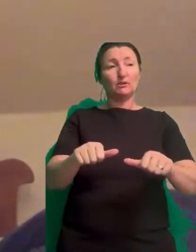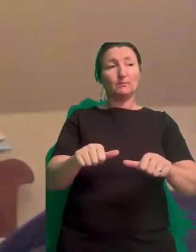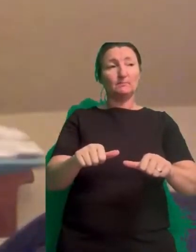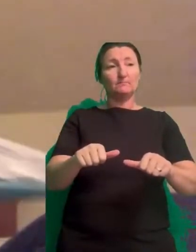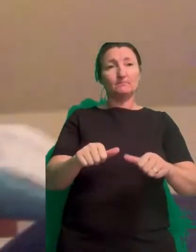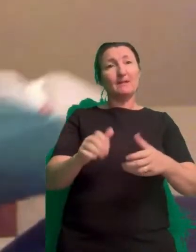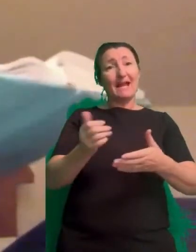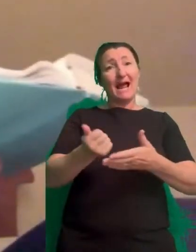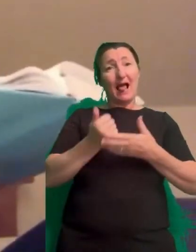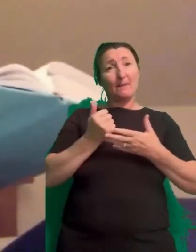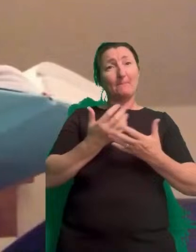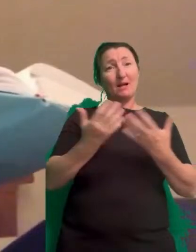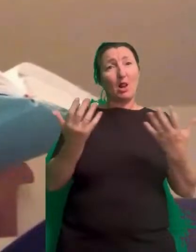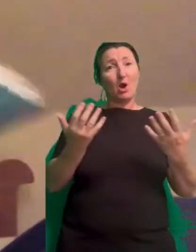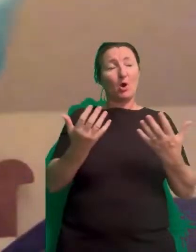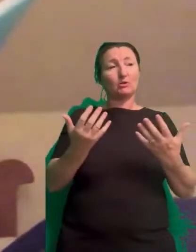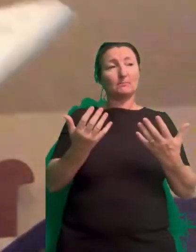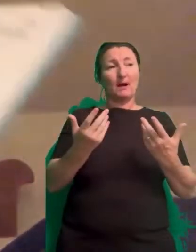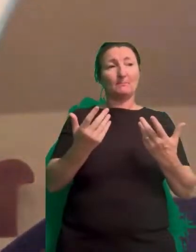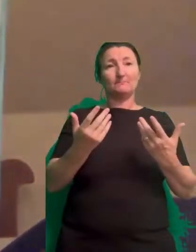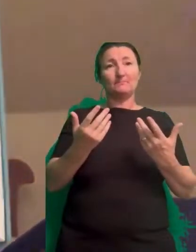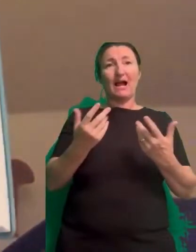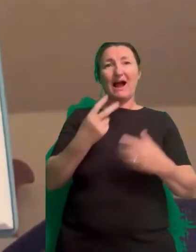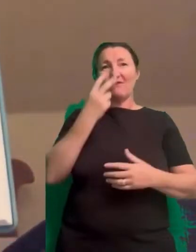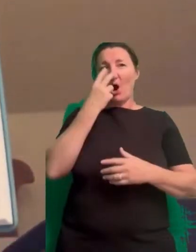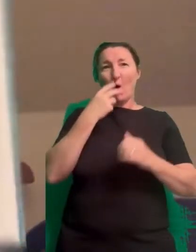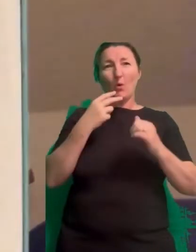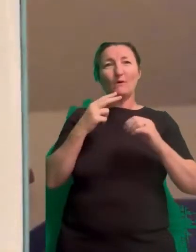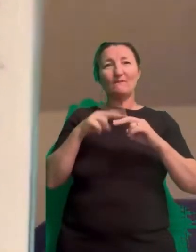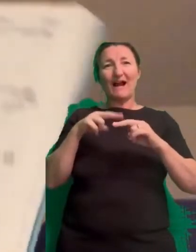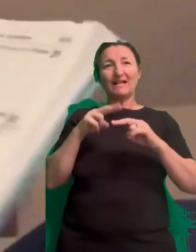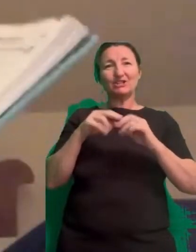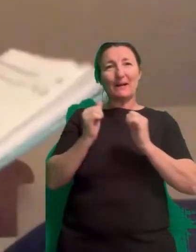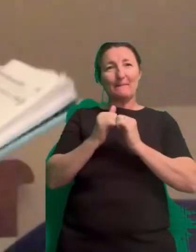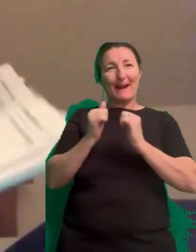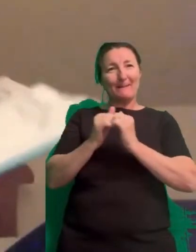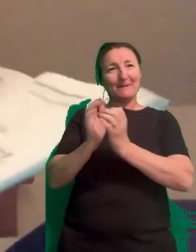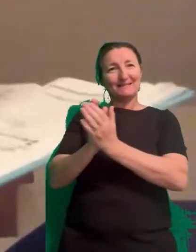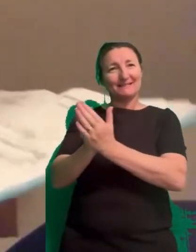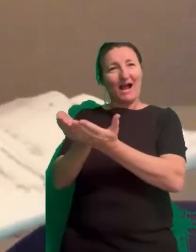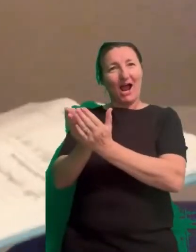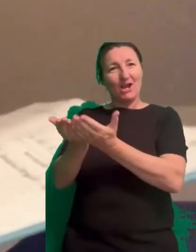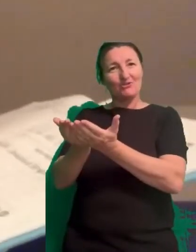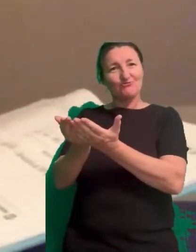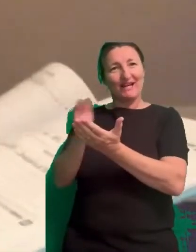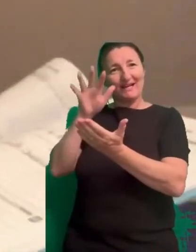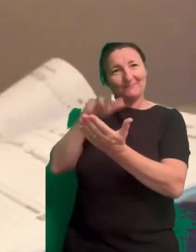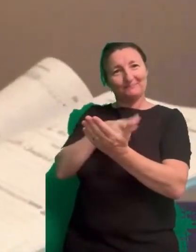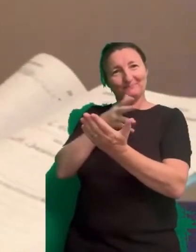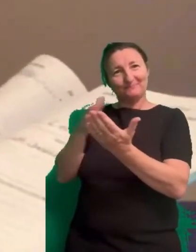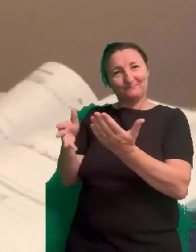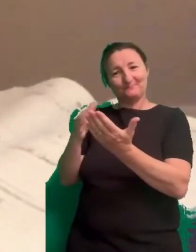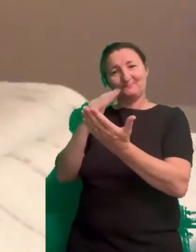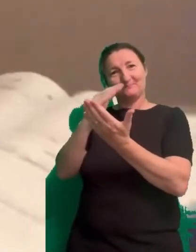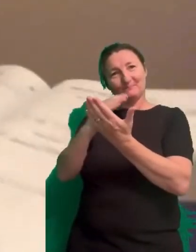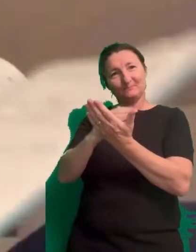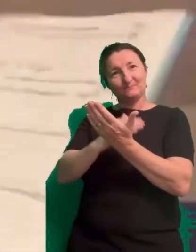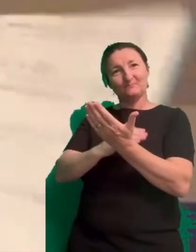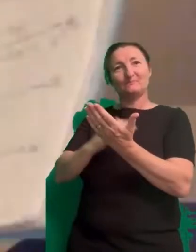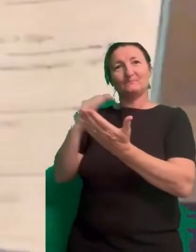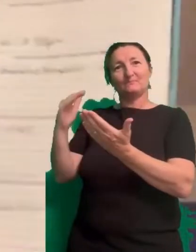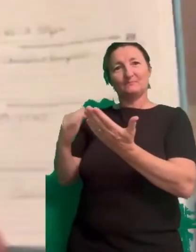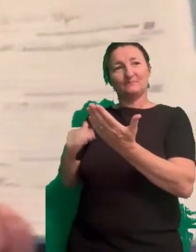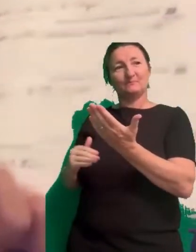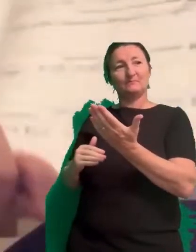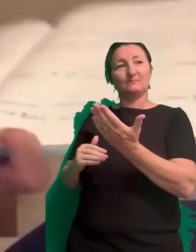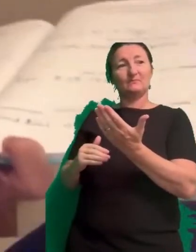have a very old-fashioned hard copy of my diary for the week, and what I do is I just use a post-it note because I